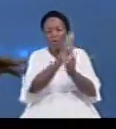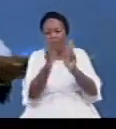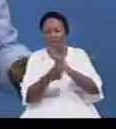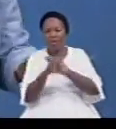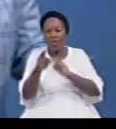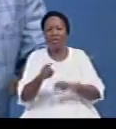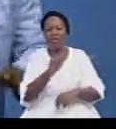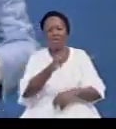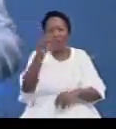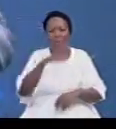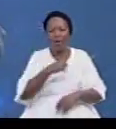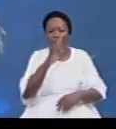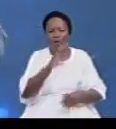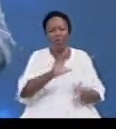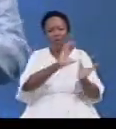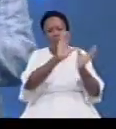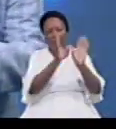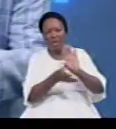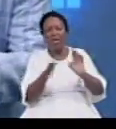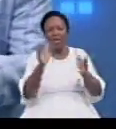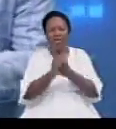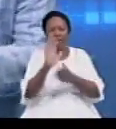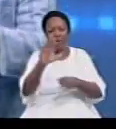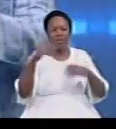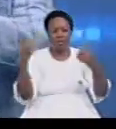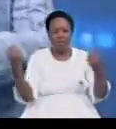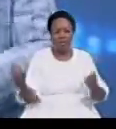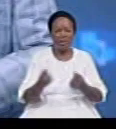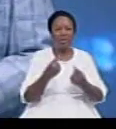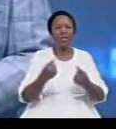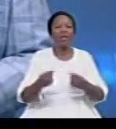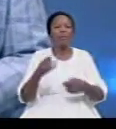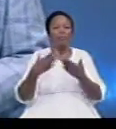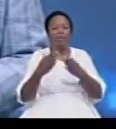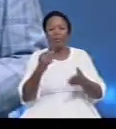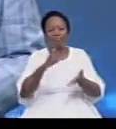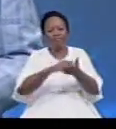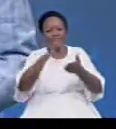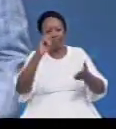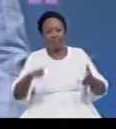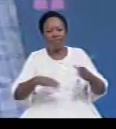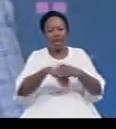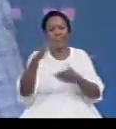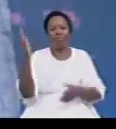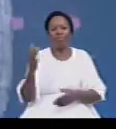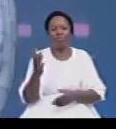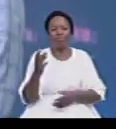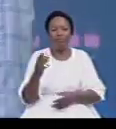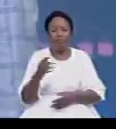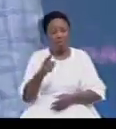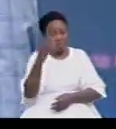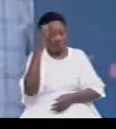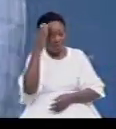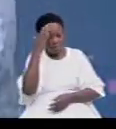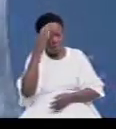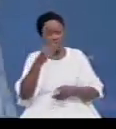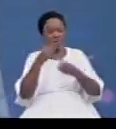be converted, that your sins may be blotted out. You know,